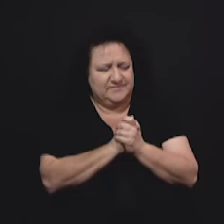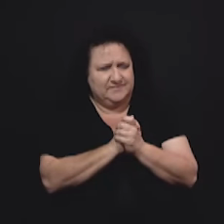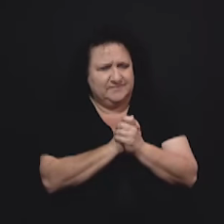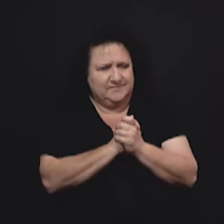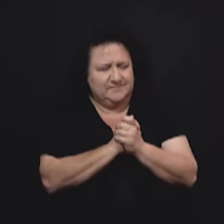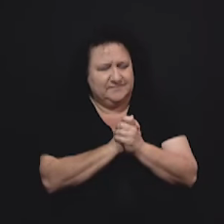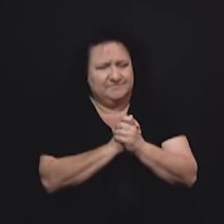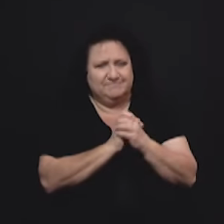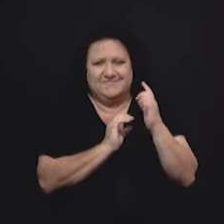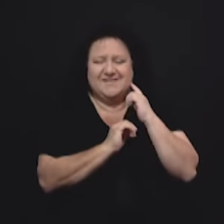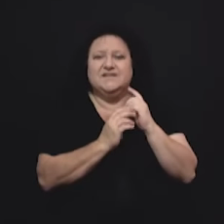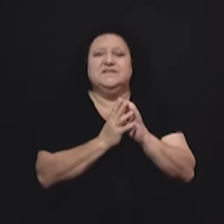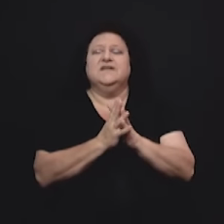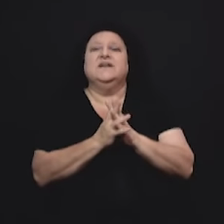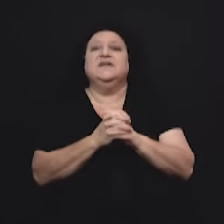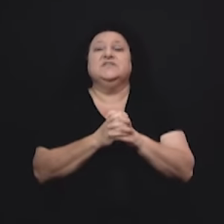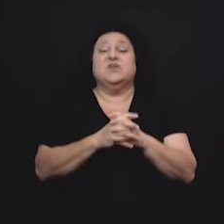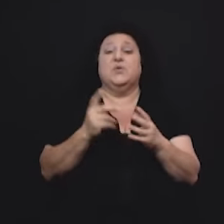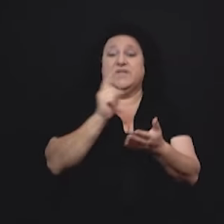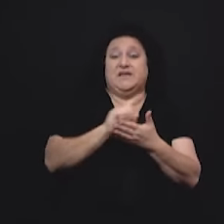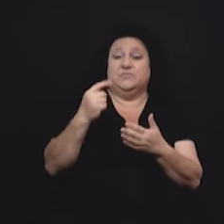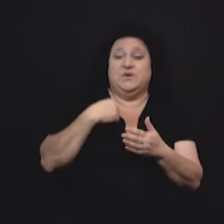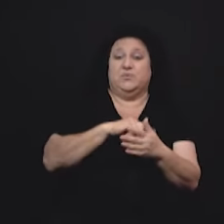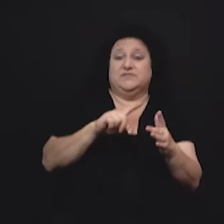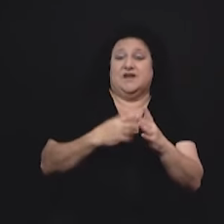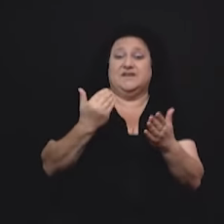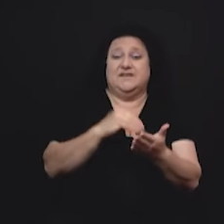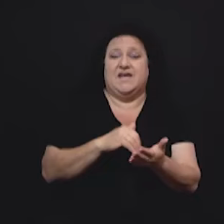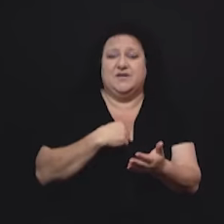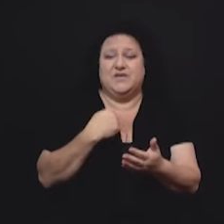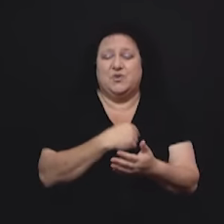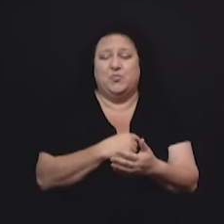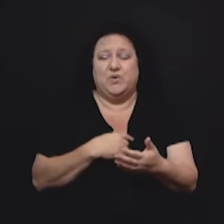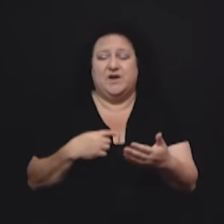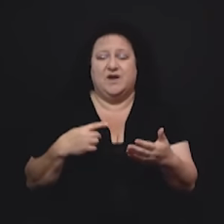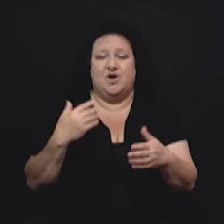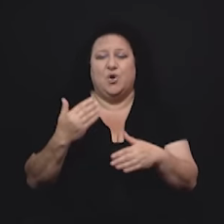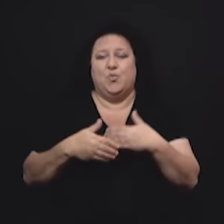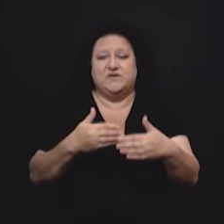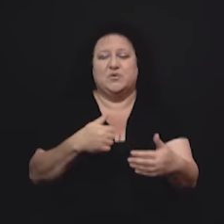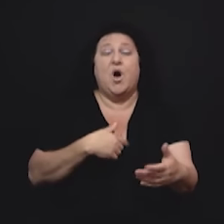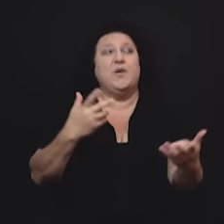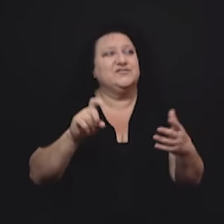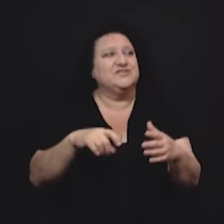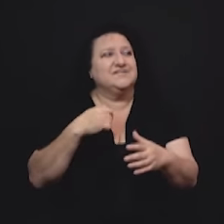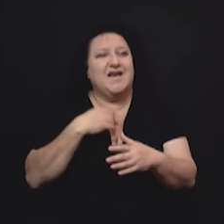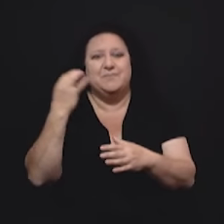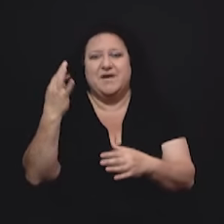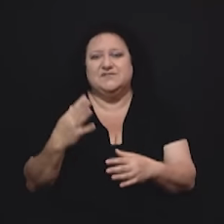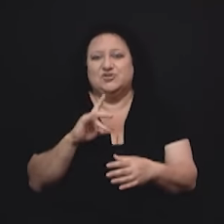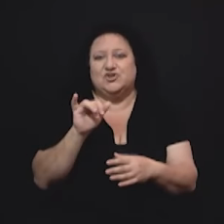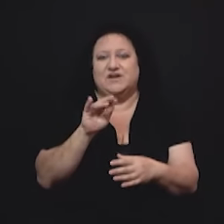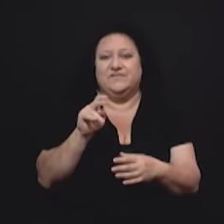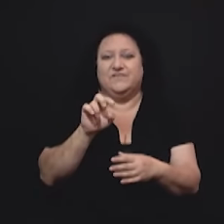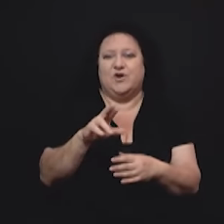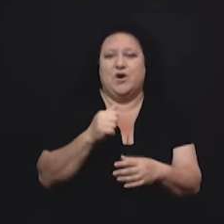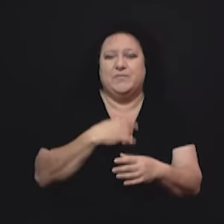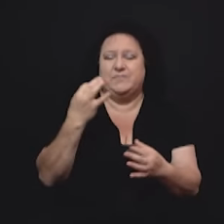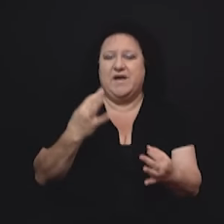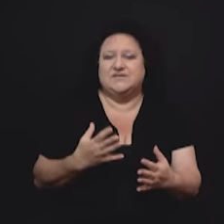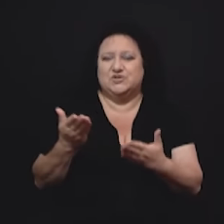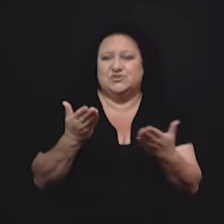jumping back in from last week. We've been walking through, I should probably say, I am Pastor Jennifer. I'm one of the pastors that serves here. And I